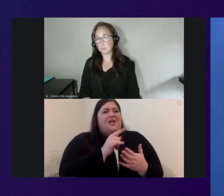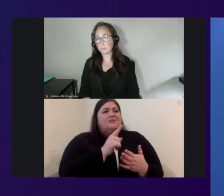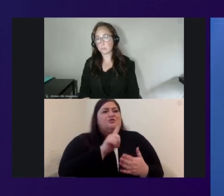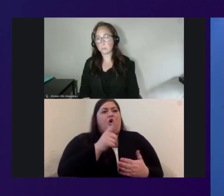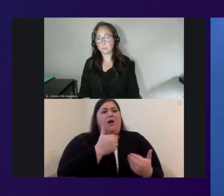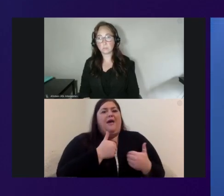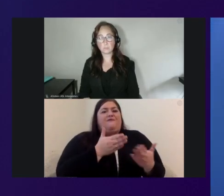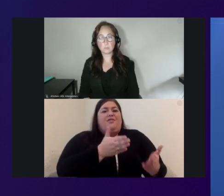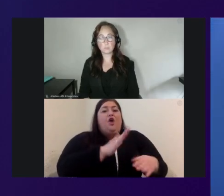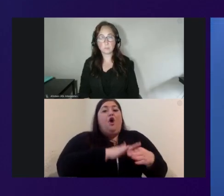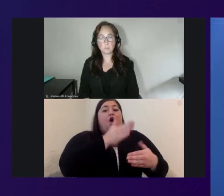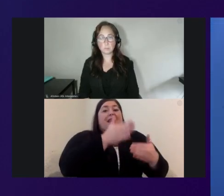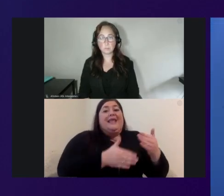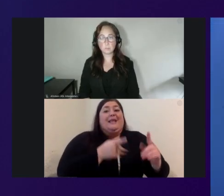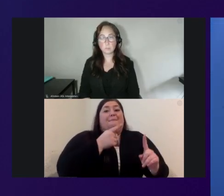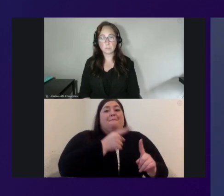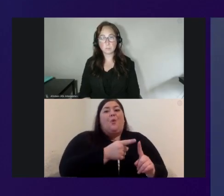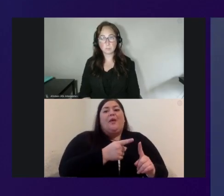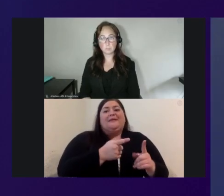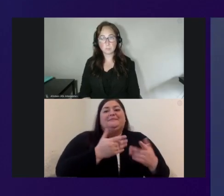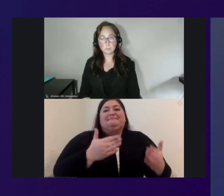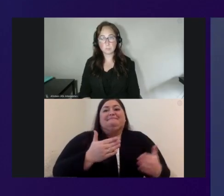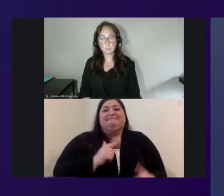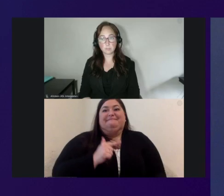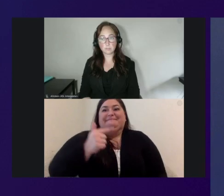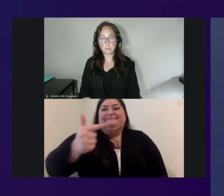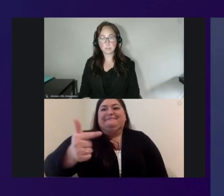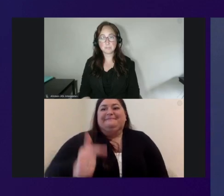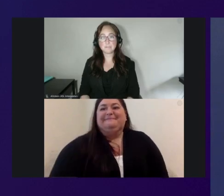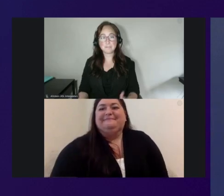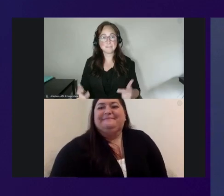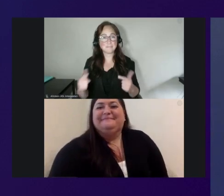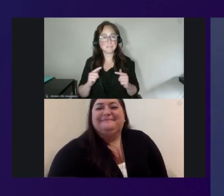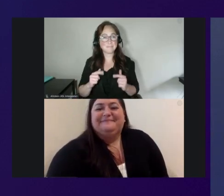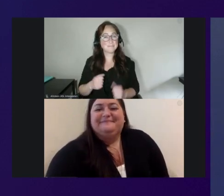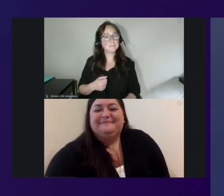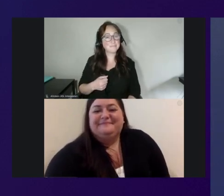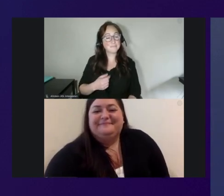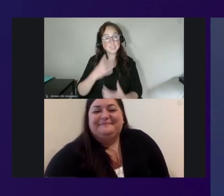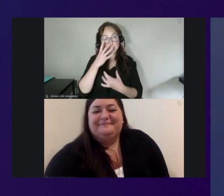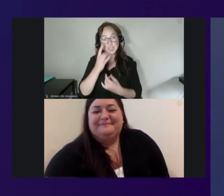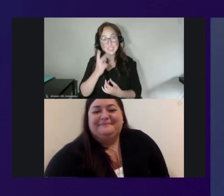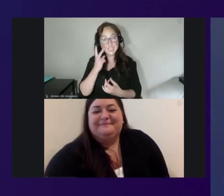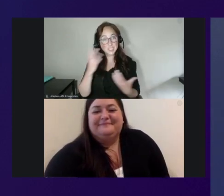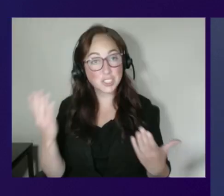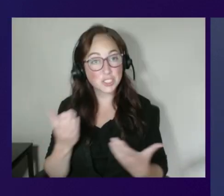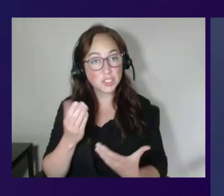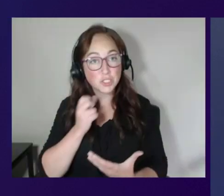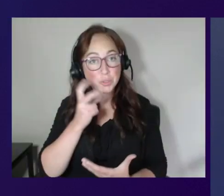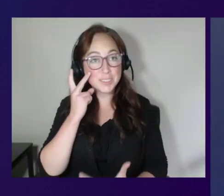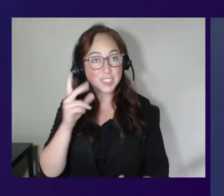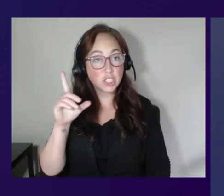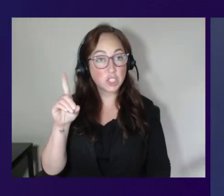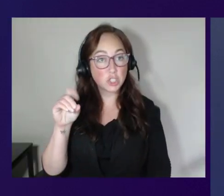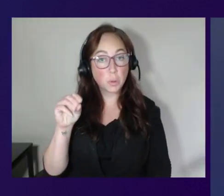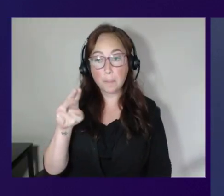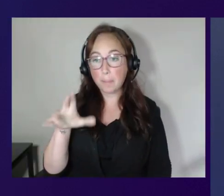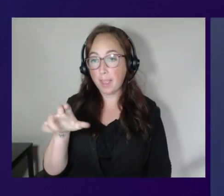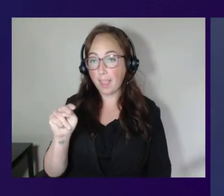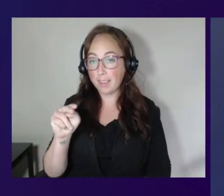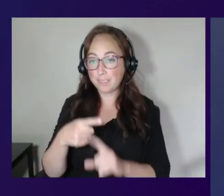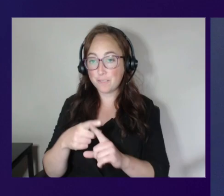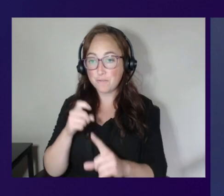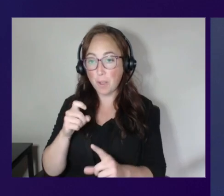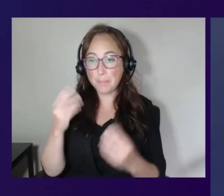the network tab on DevTools would be pretty interesting to see here too, because you wouldn't see any domain traffic coming from